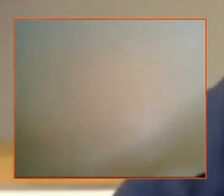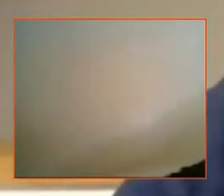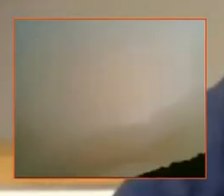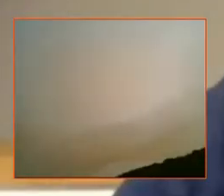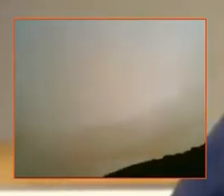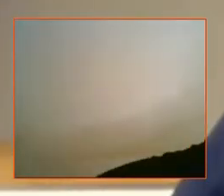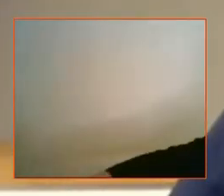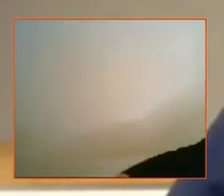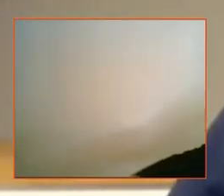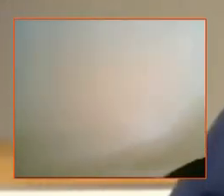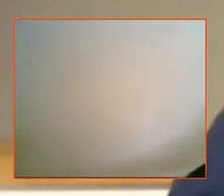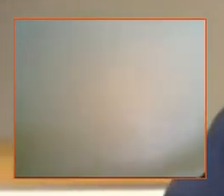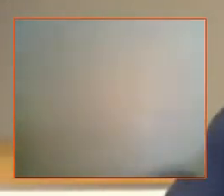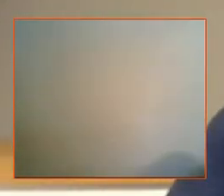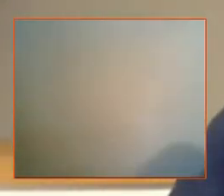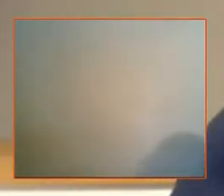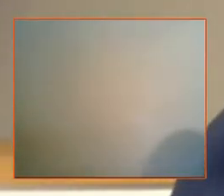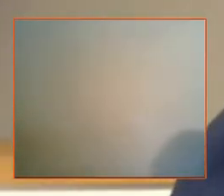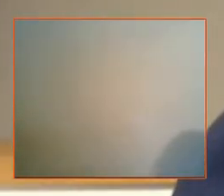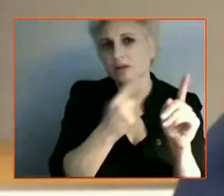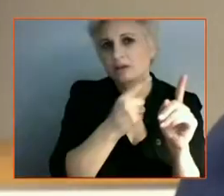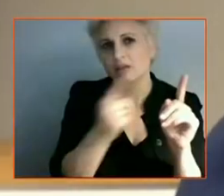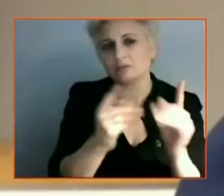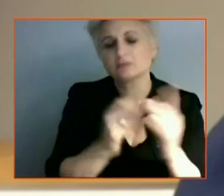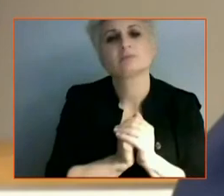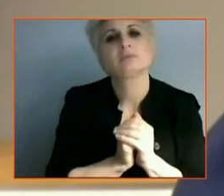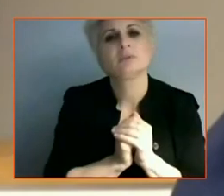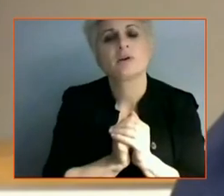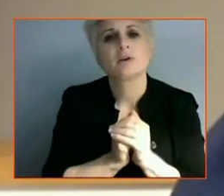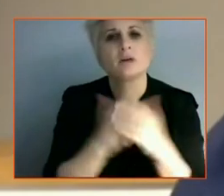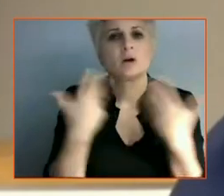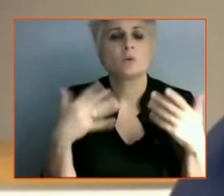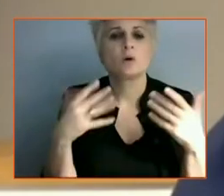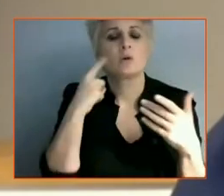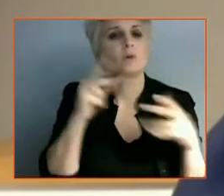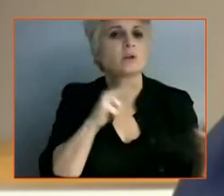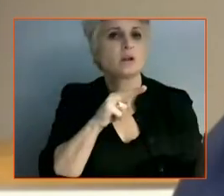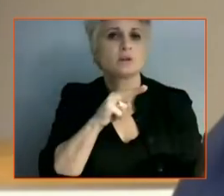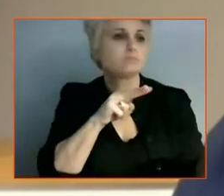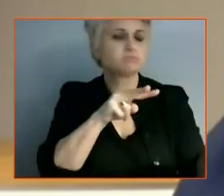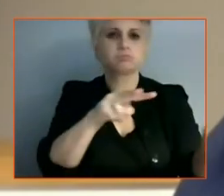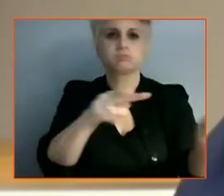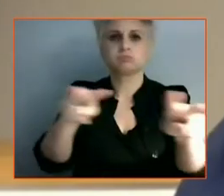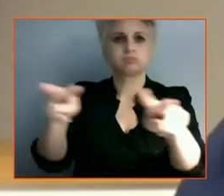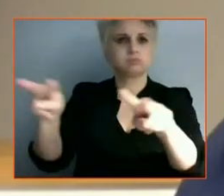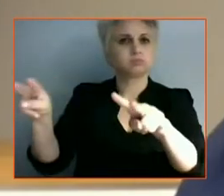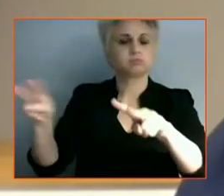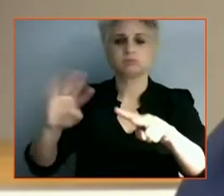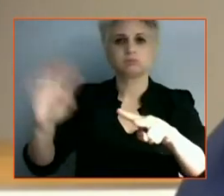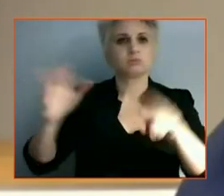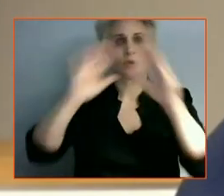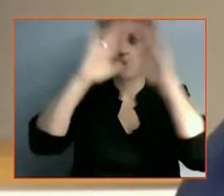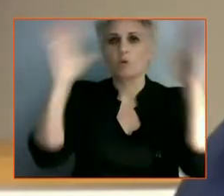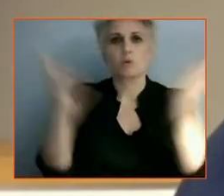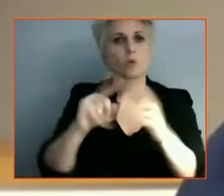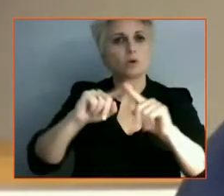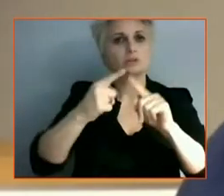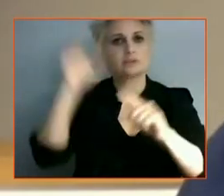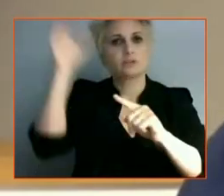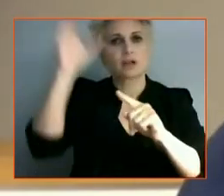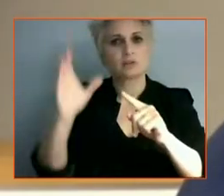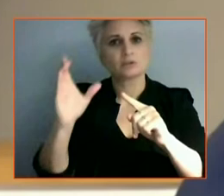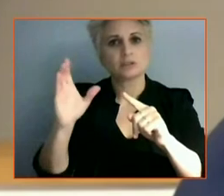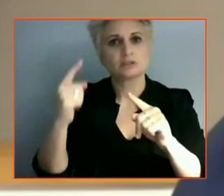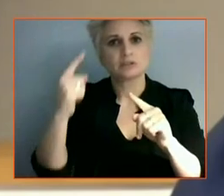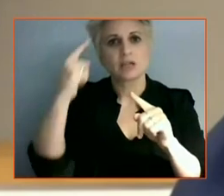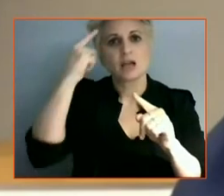what COVID has done, like it does right across all the countries of the world, it brings to light underlying issues, whether they